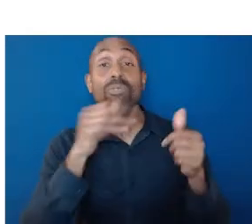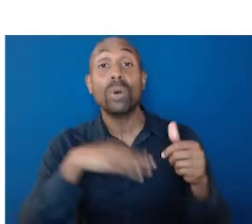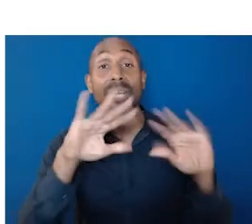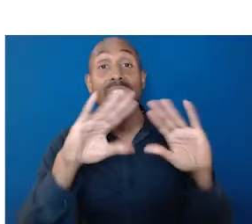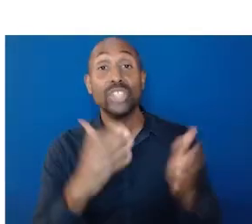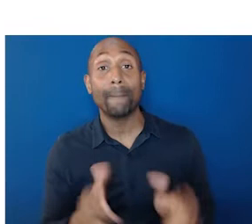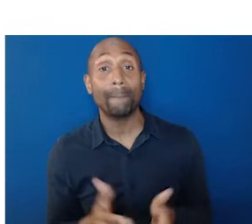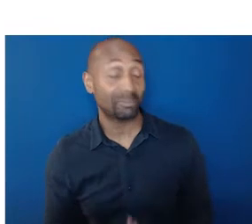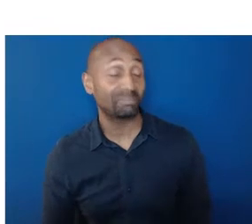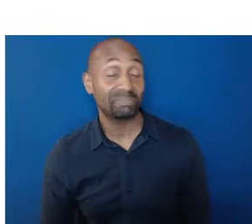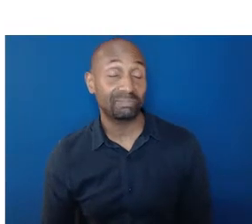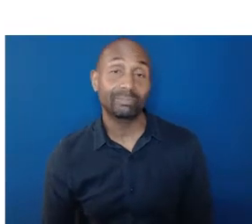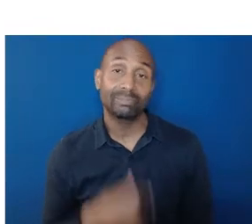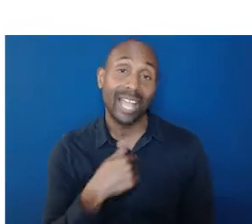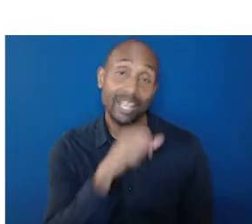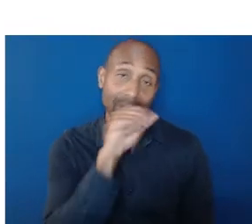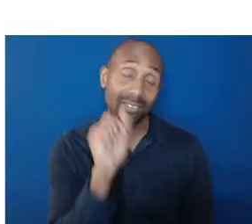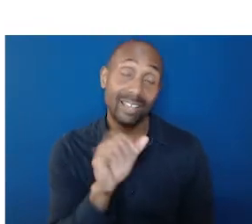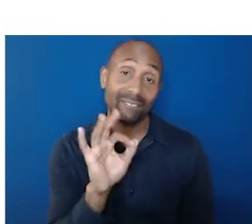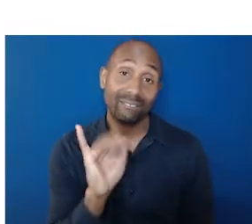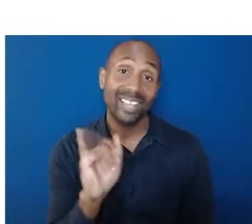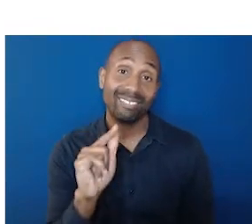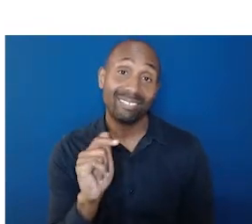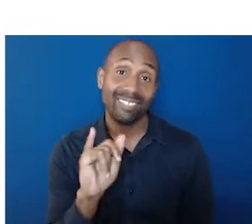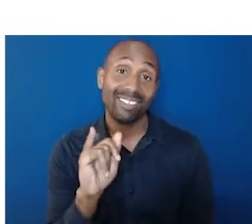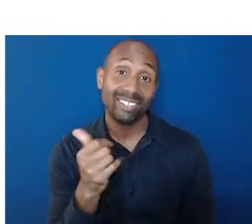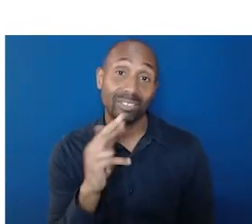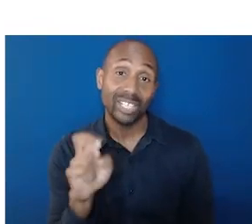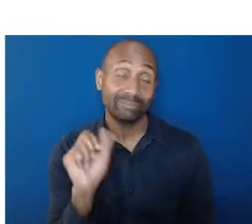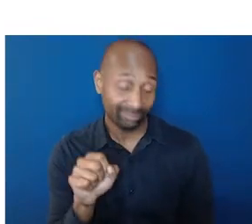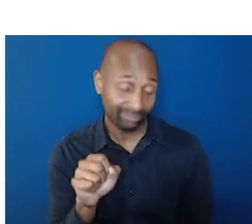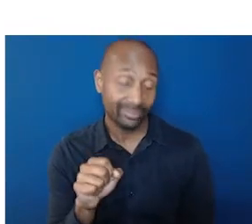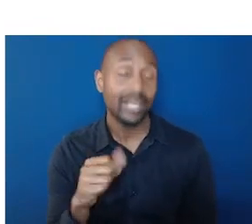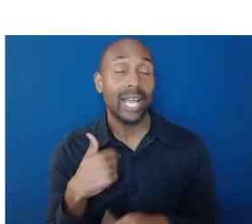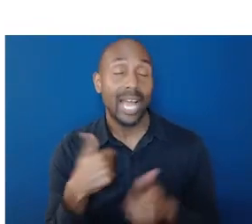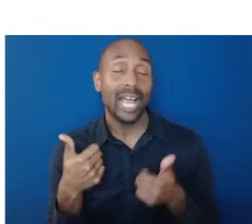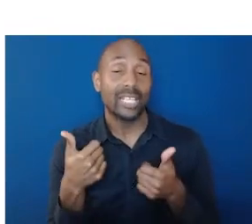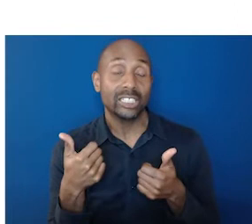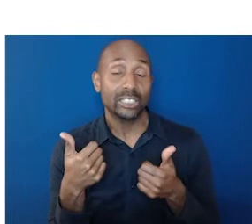woman. And because I do love filigree, I try